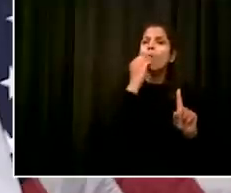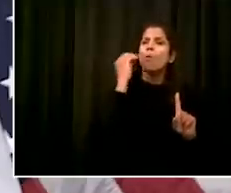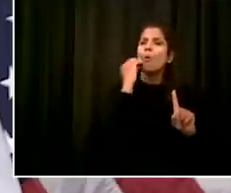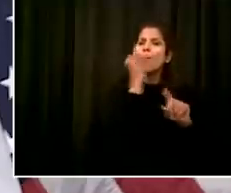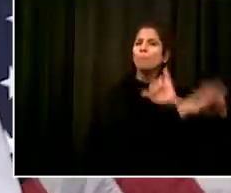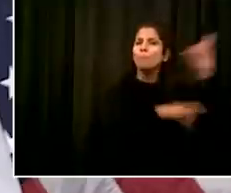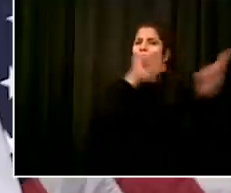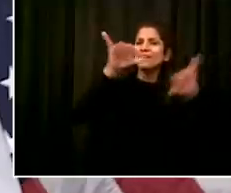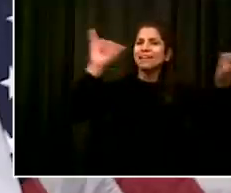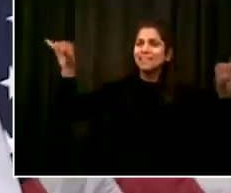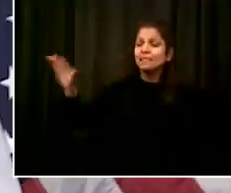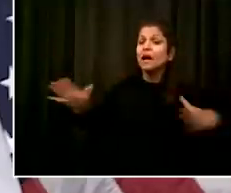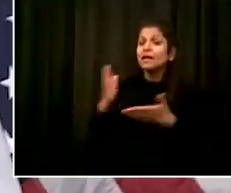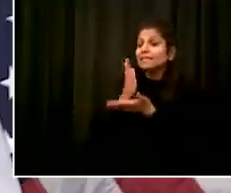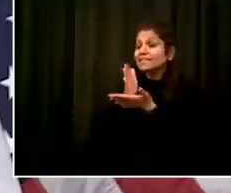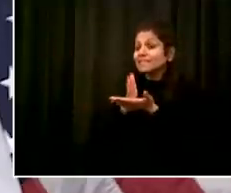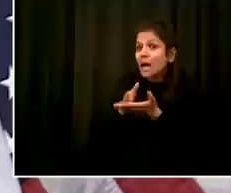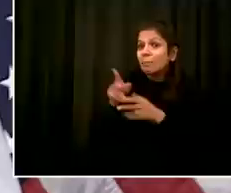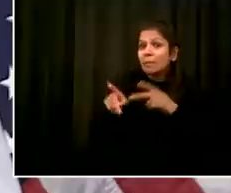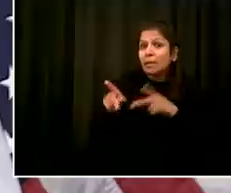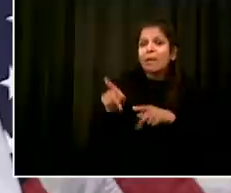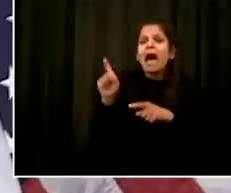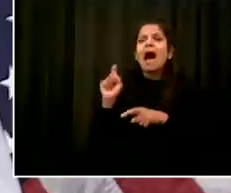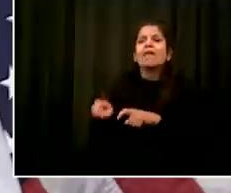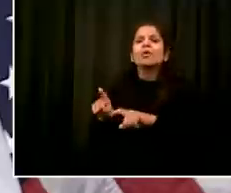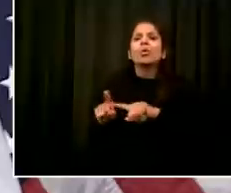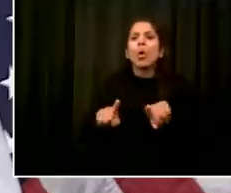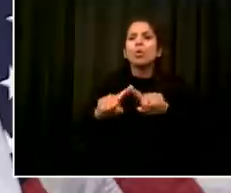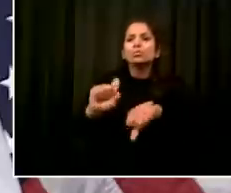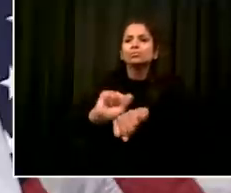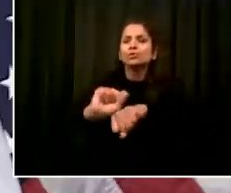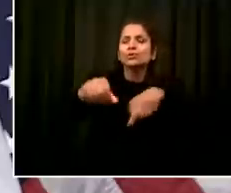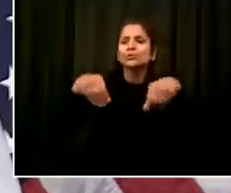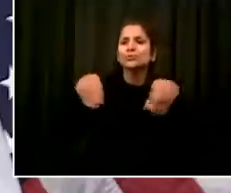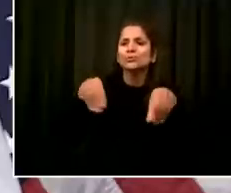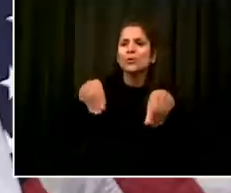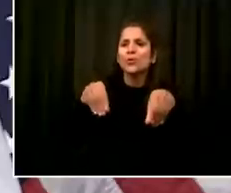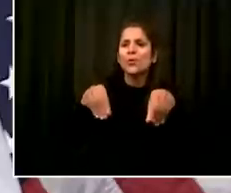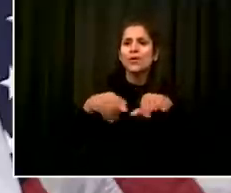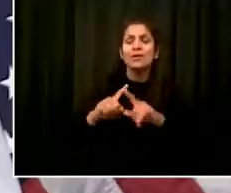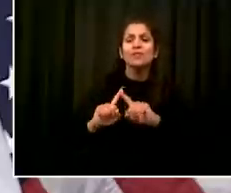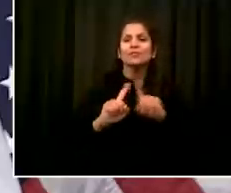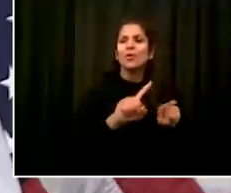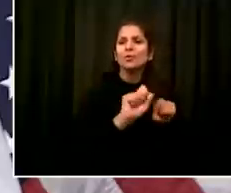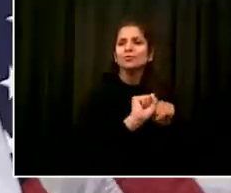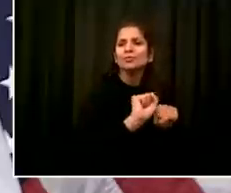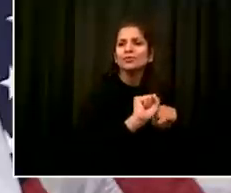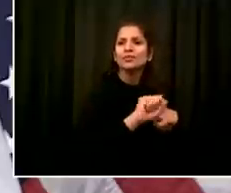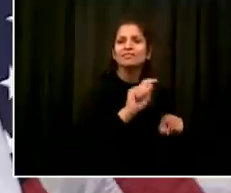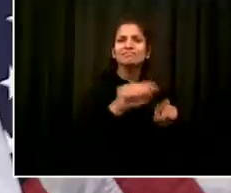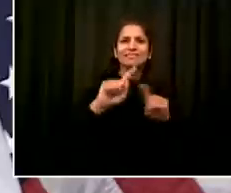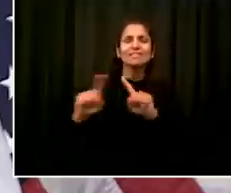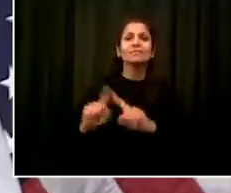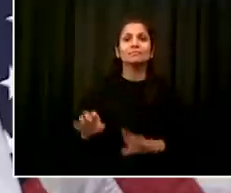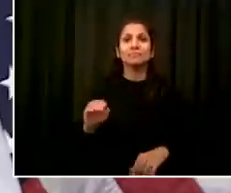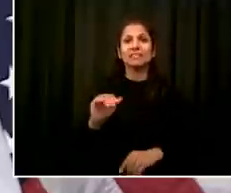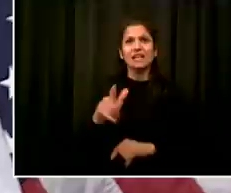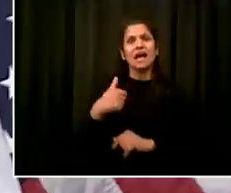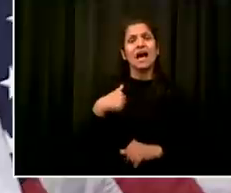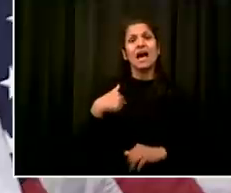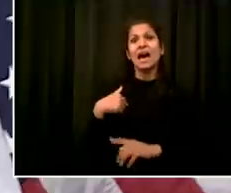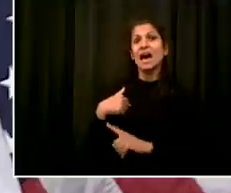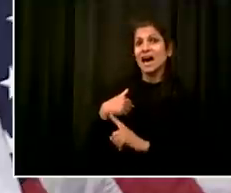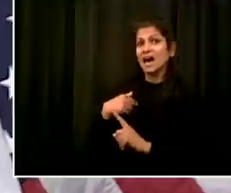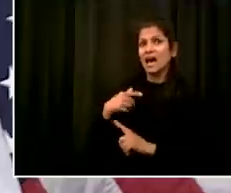handle the initial adjustments. Yes, we will work with the MTA. I want to be helpful to them. I know